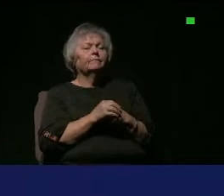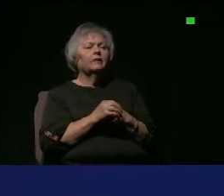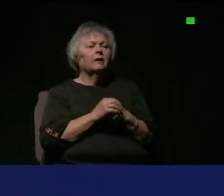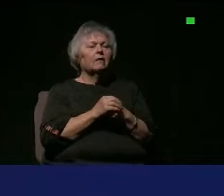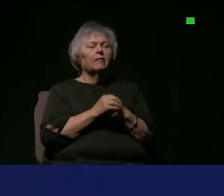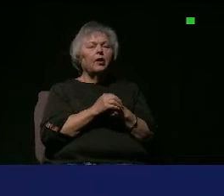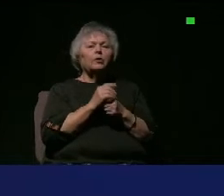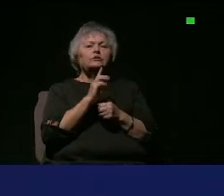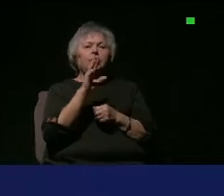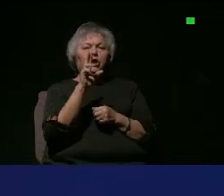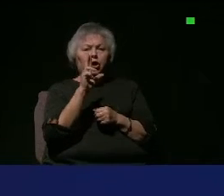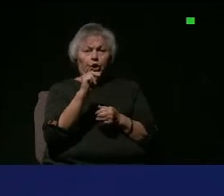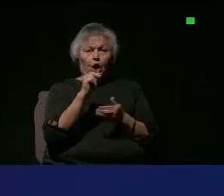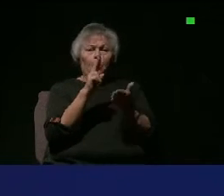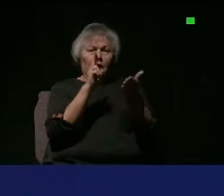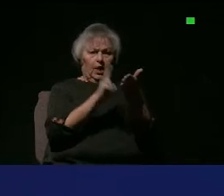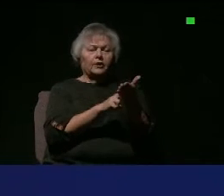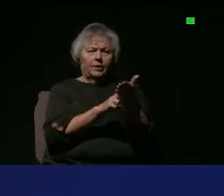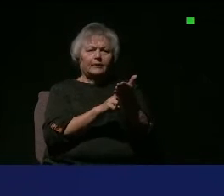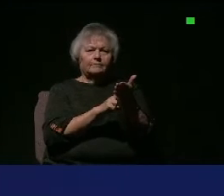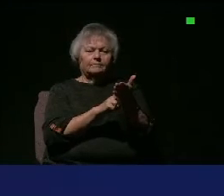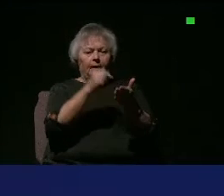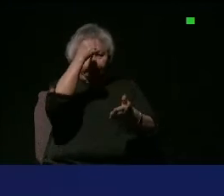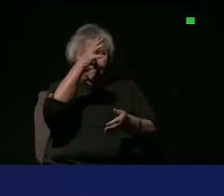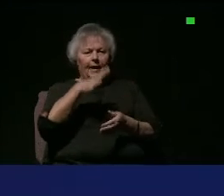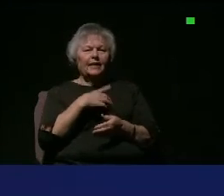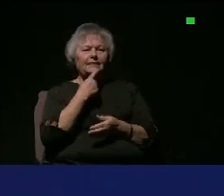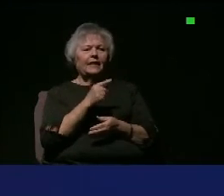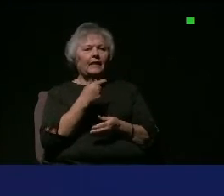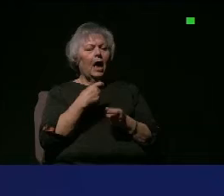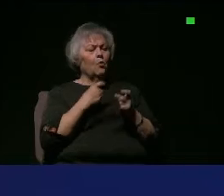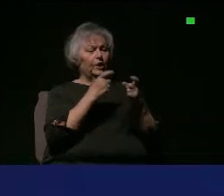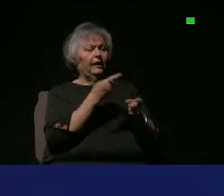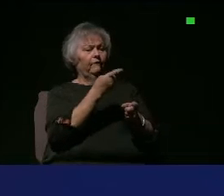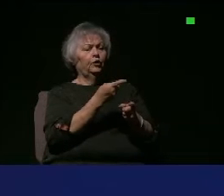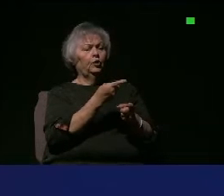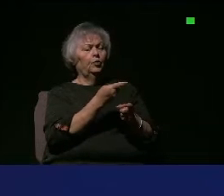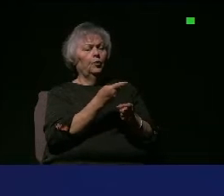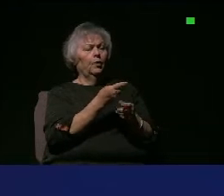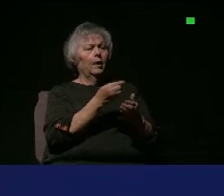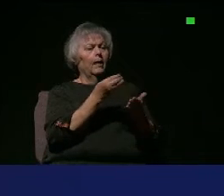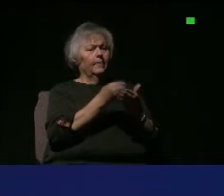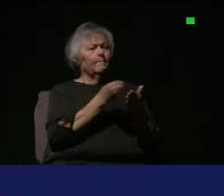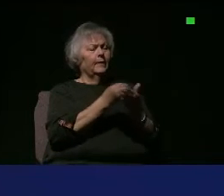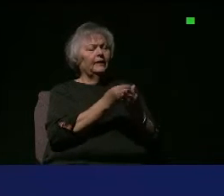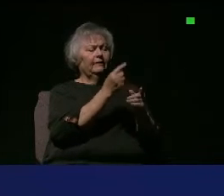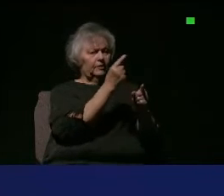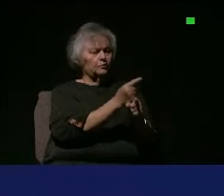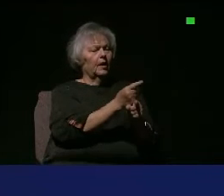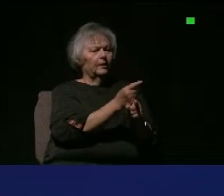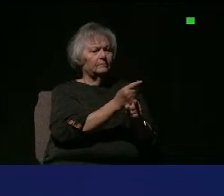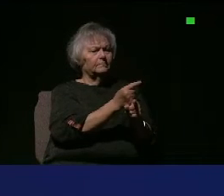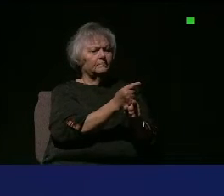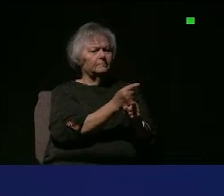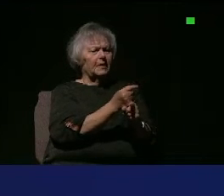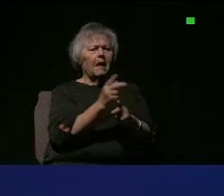the promise, I will give you what is right. It would have been uncommon for a worker to go into the field without knowing what